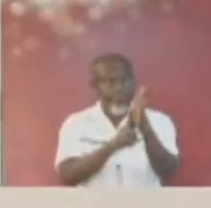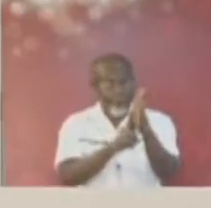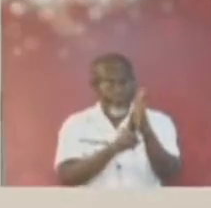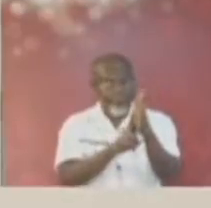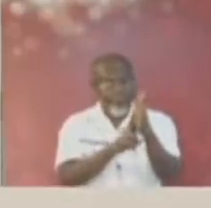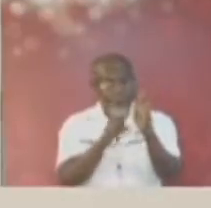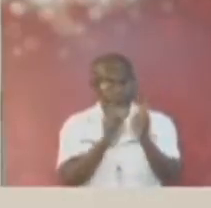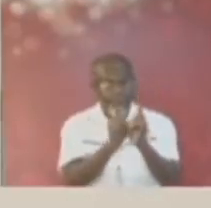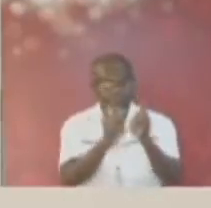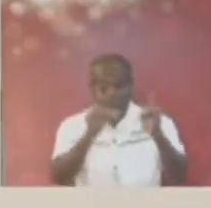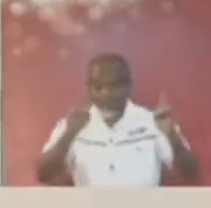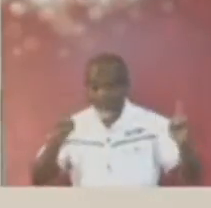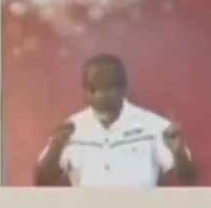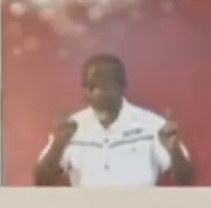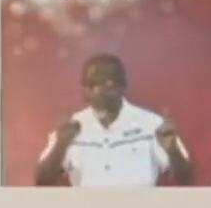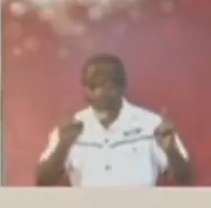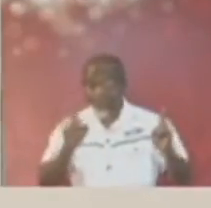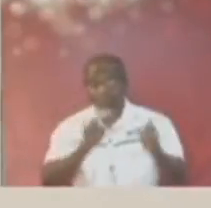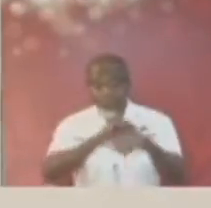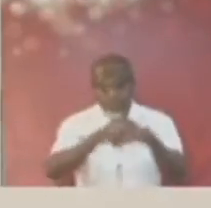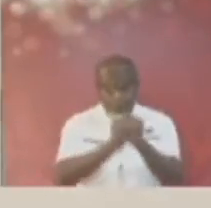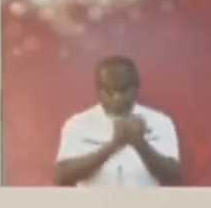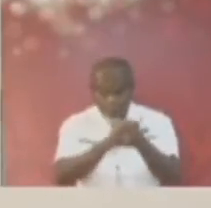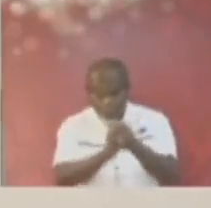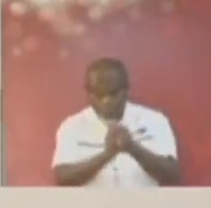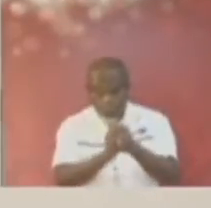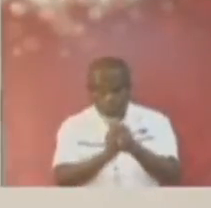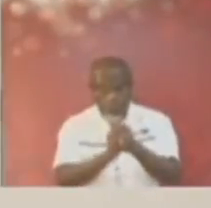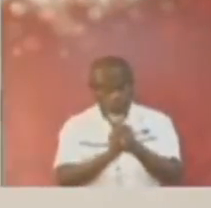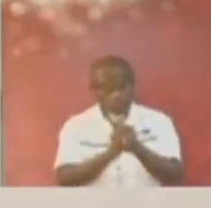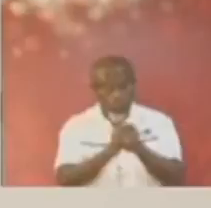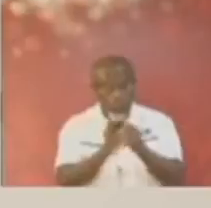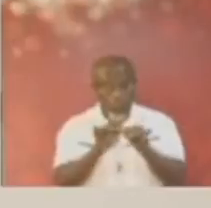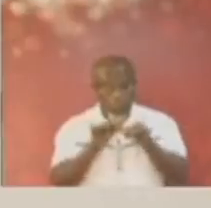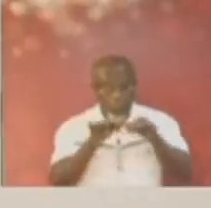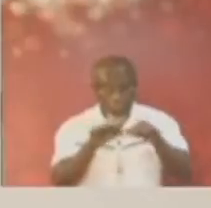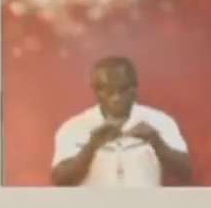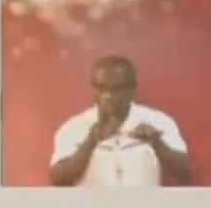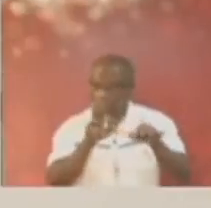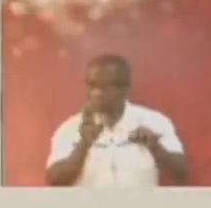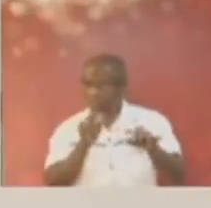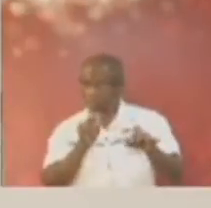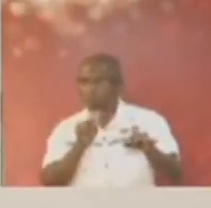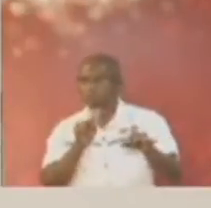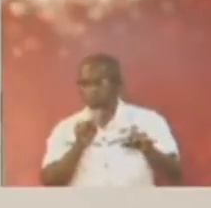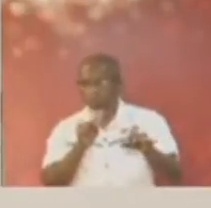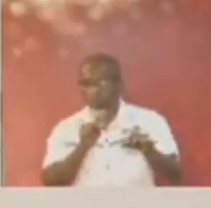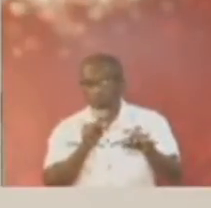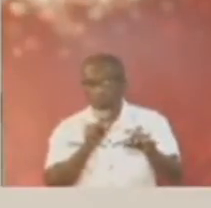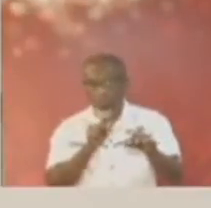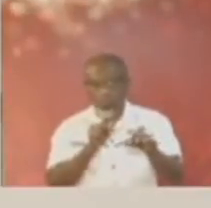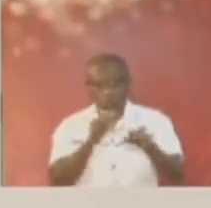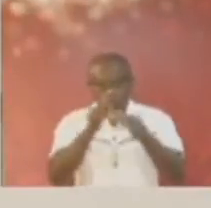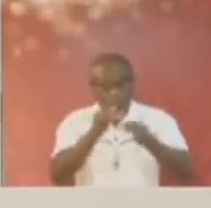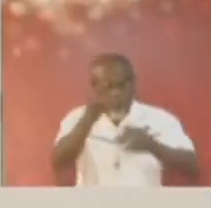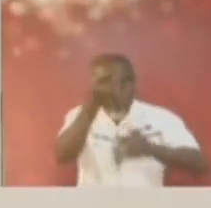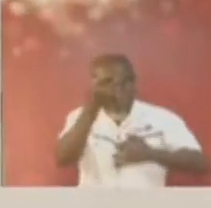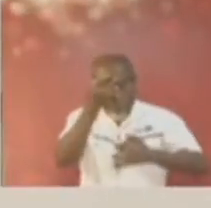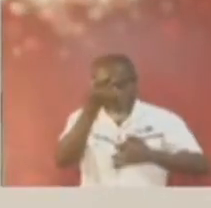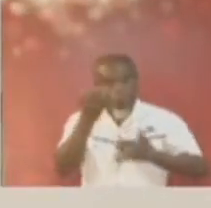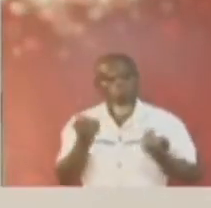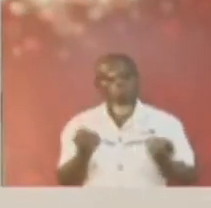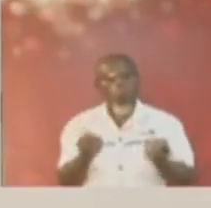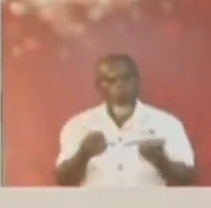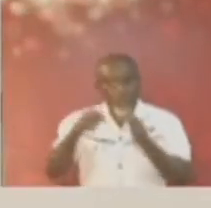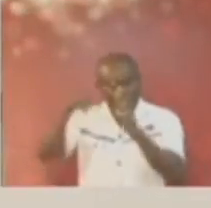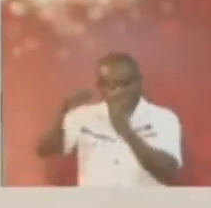physical distancing, avoiding going into crowded places if you are unwell, avoiding going to work if you're unwell, going to seek medical care if